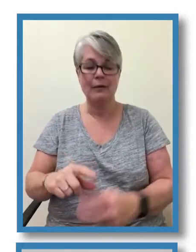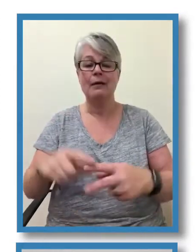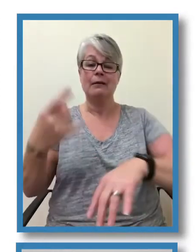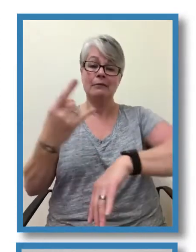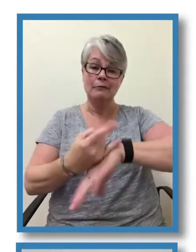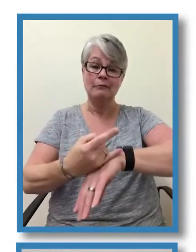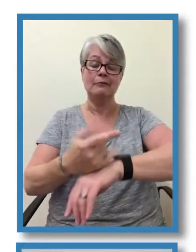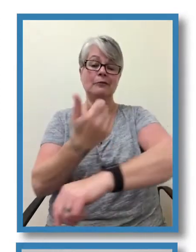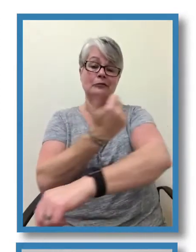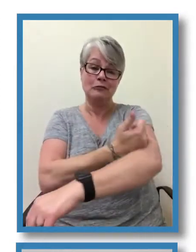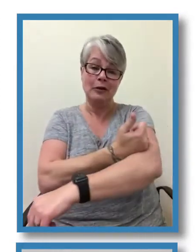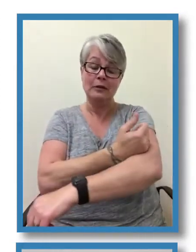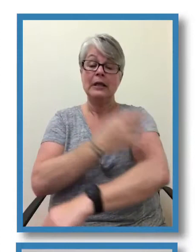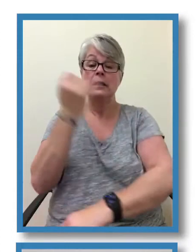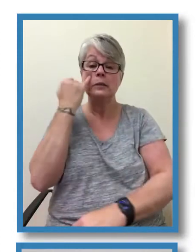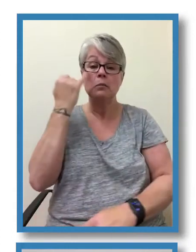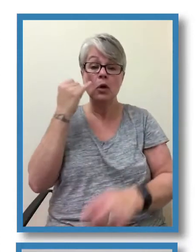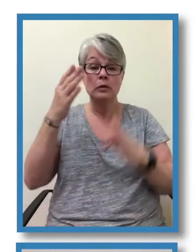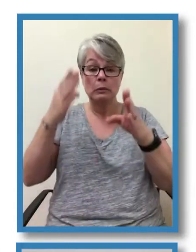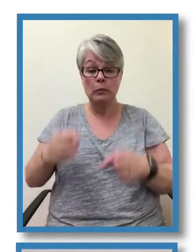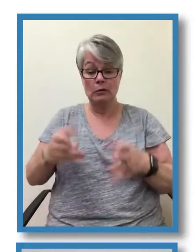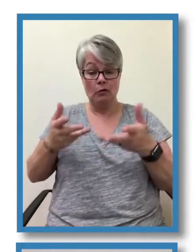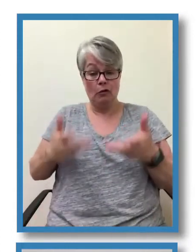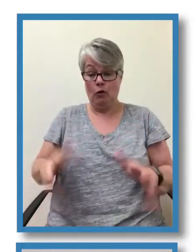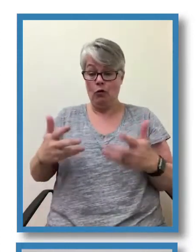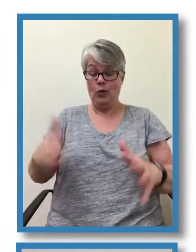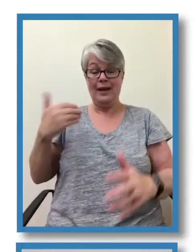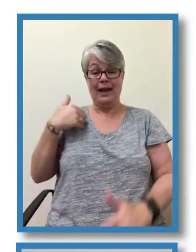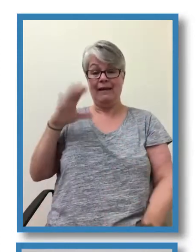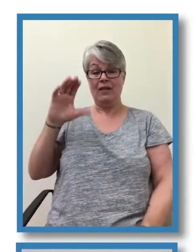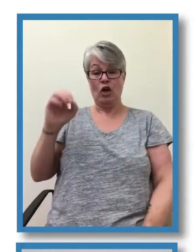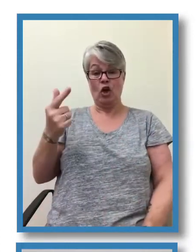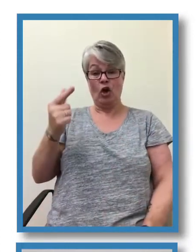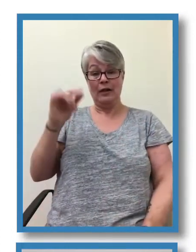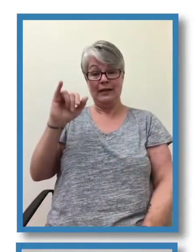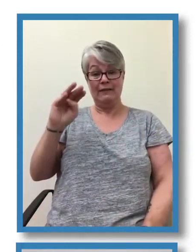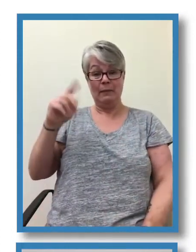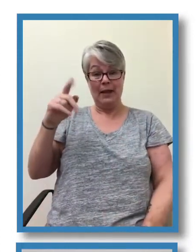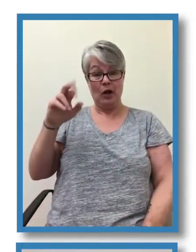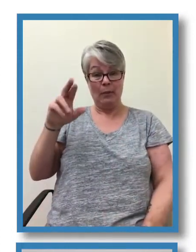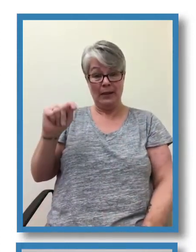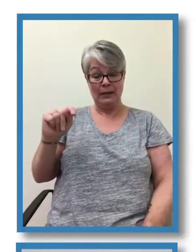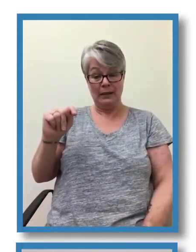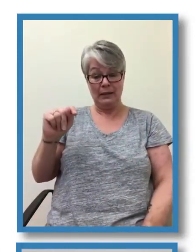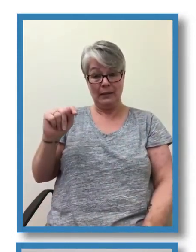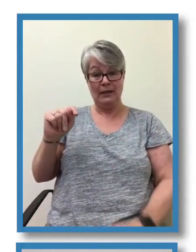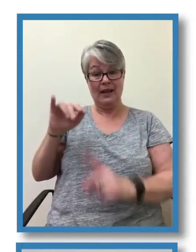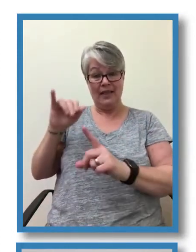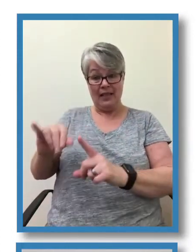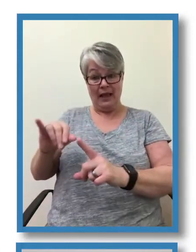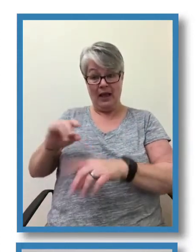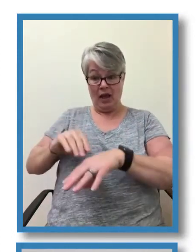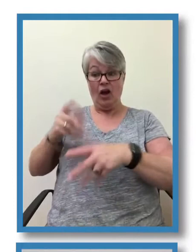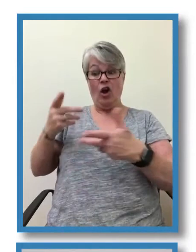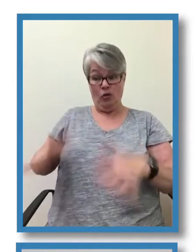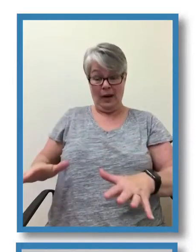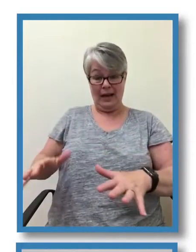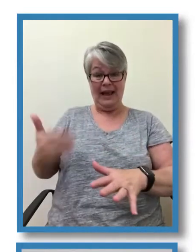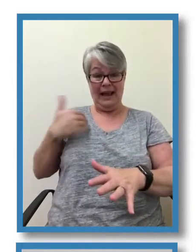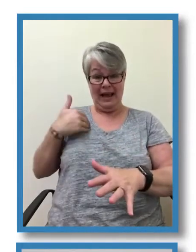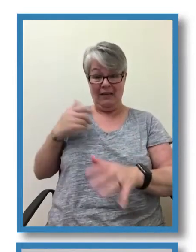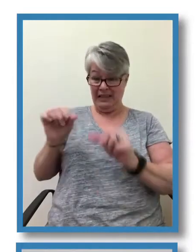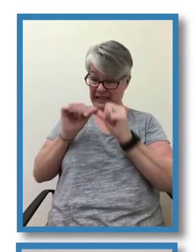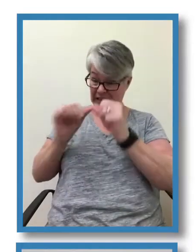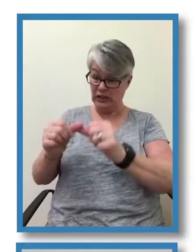I encourage people to cut down the alcohol and actually wean it out altogether and go to non-alcohol beer or non-alcohol